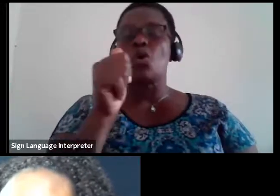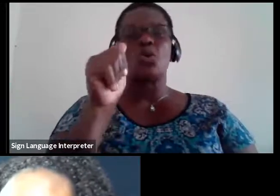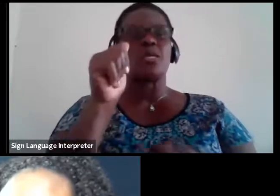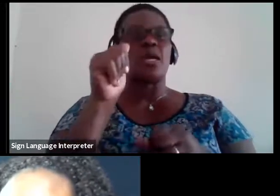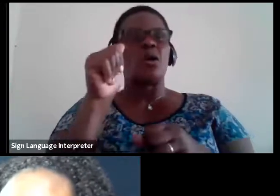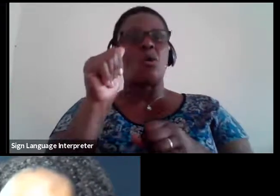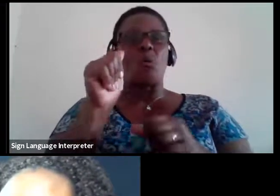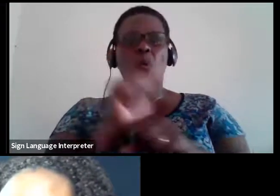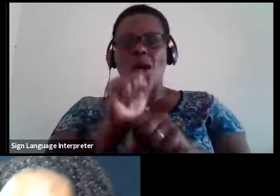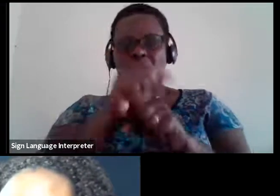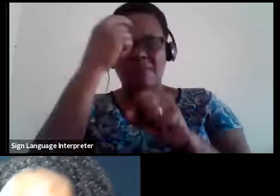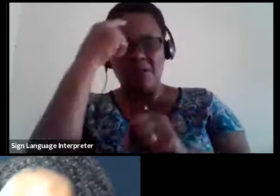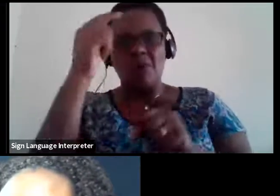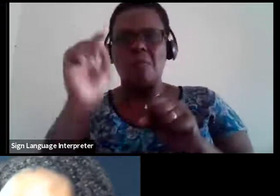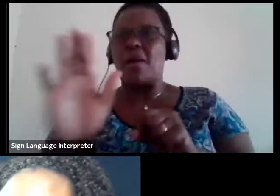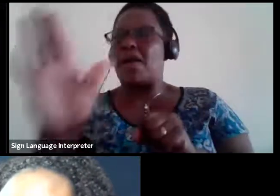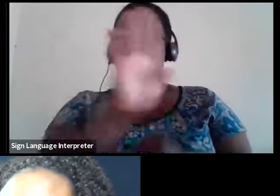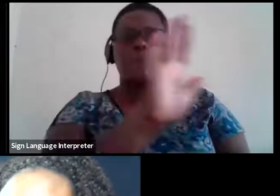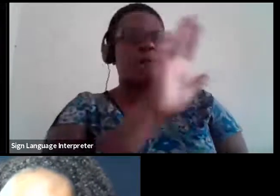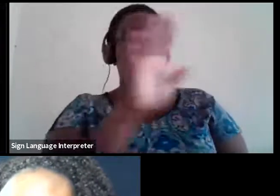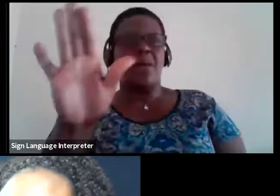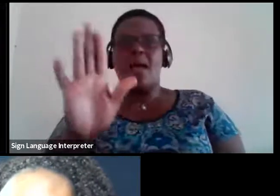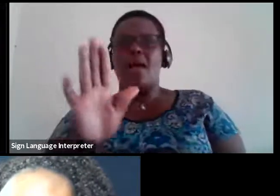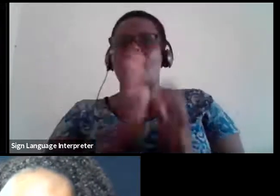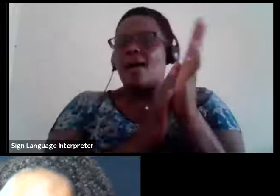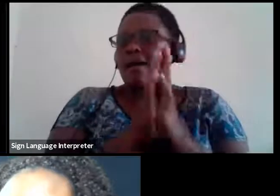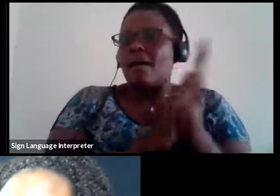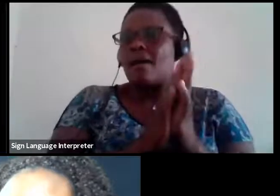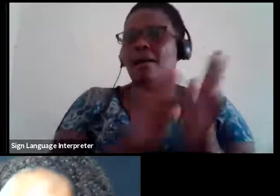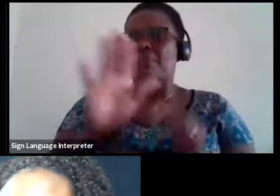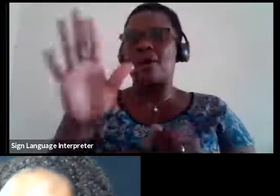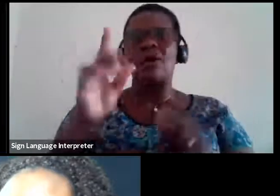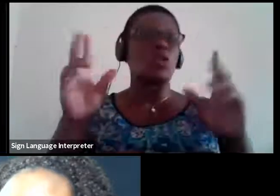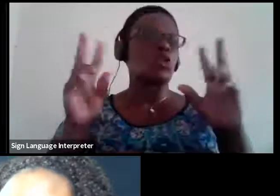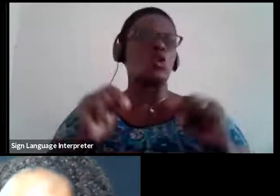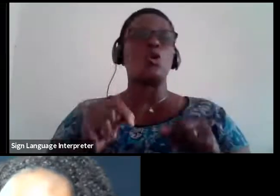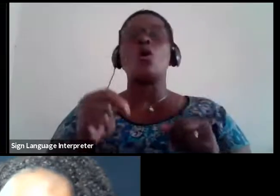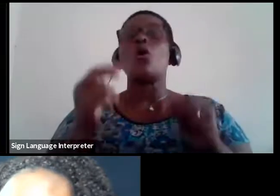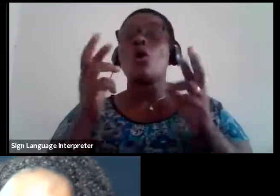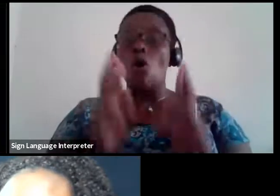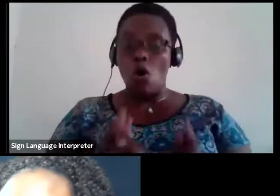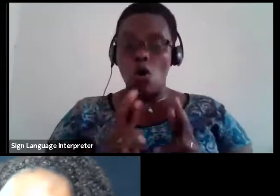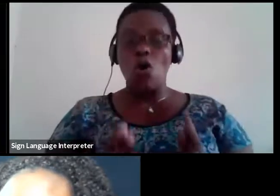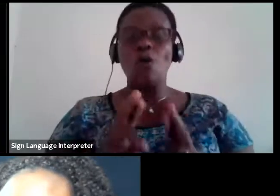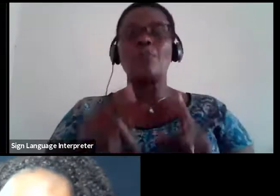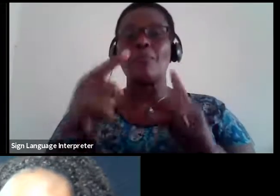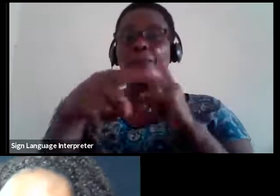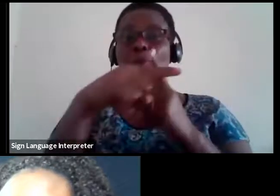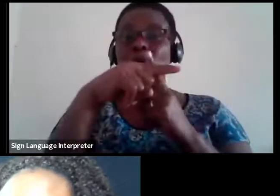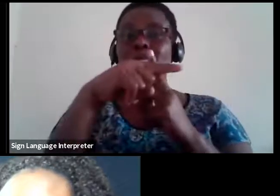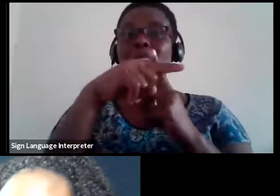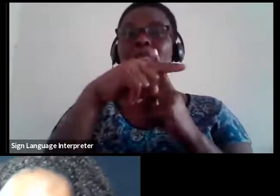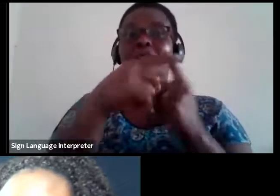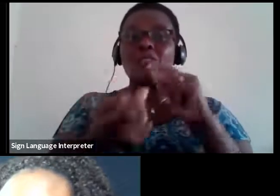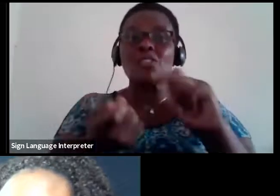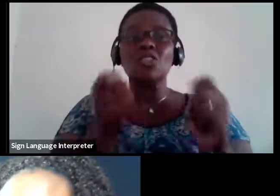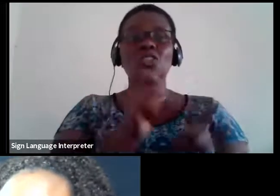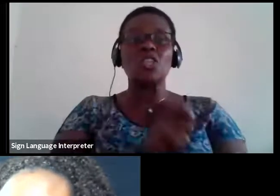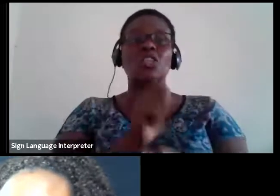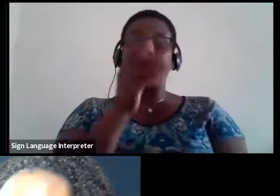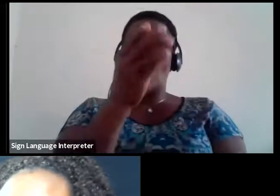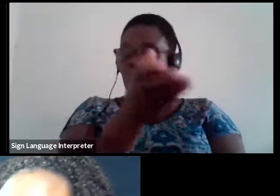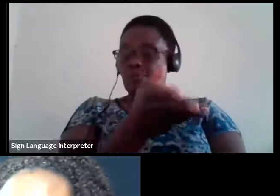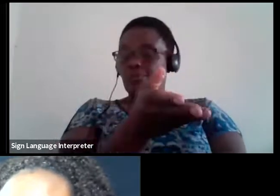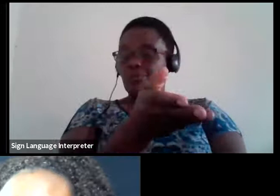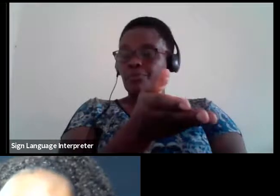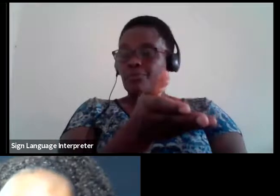particular individuals who are passionate about this. So I'm very hopeful that there is a positive, we are going in a positive direction in terms